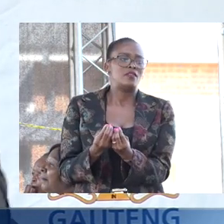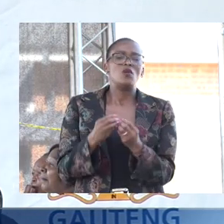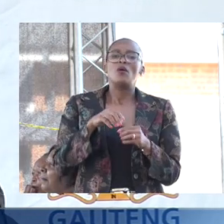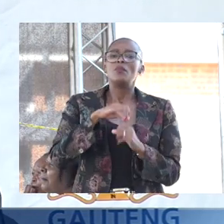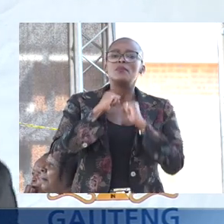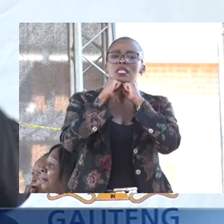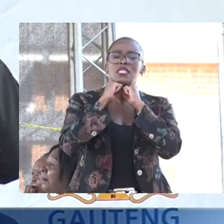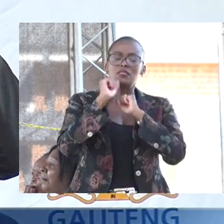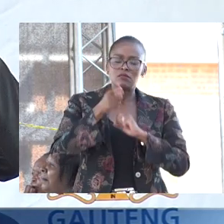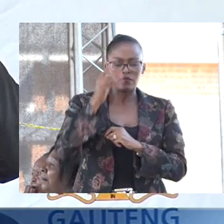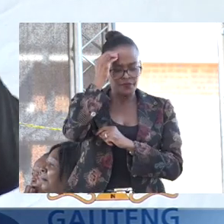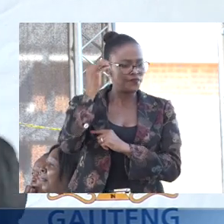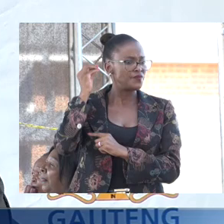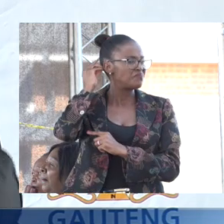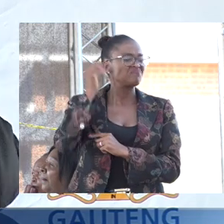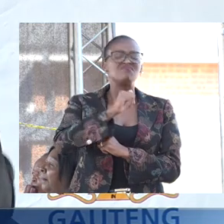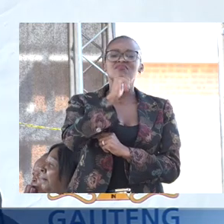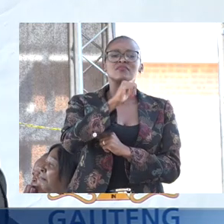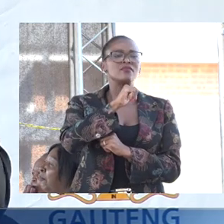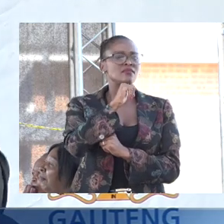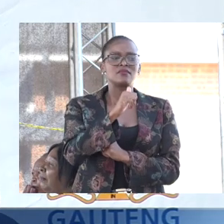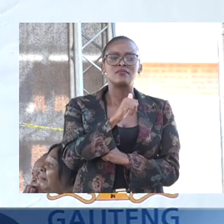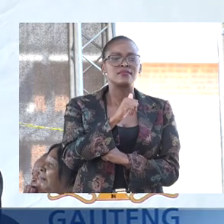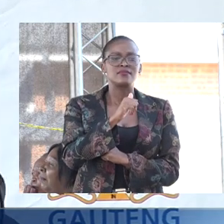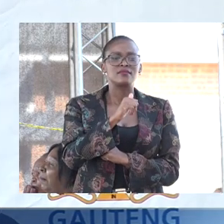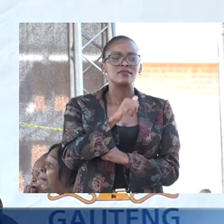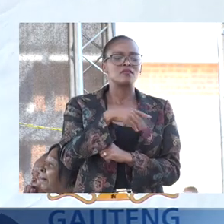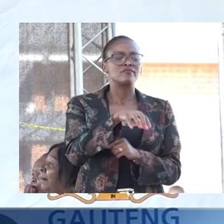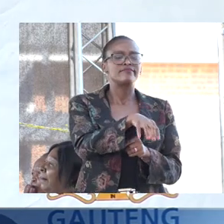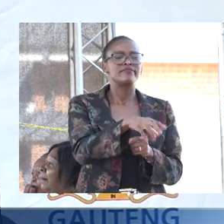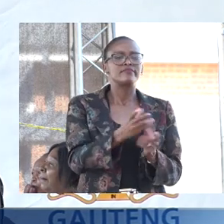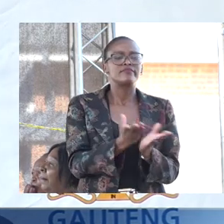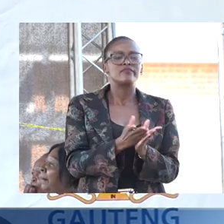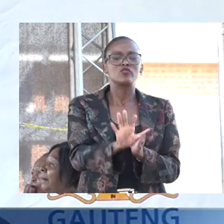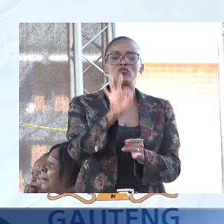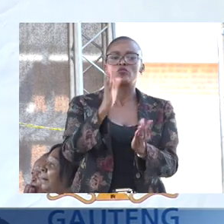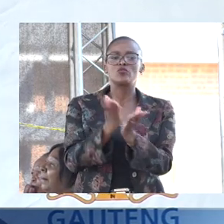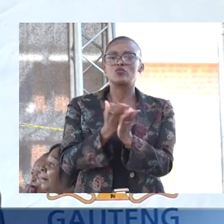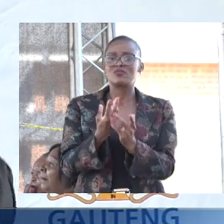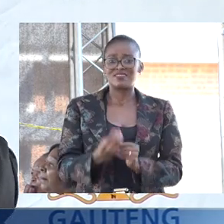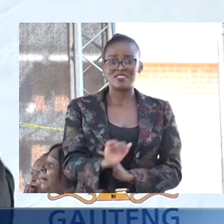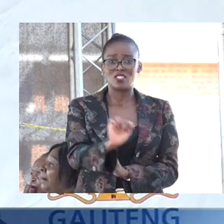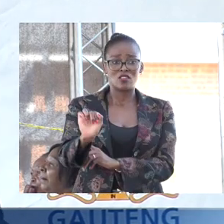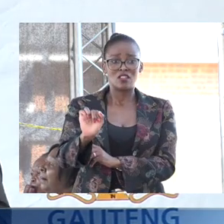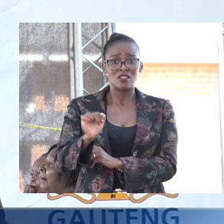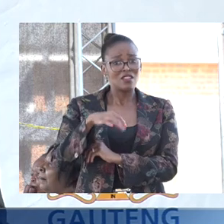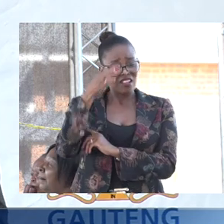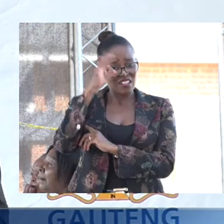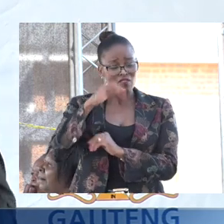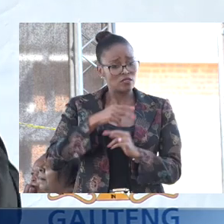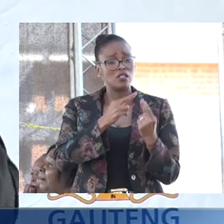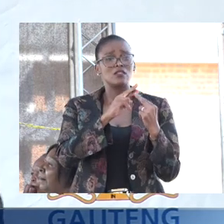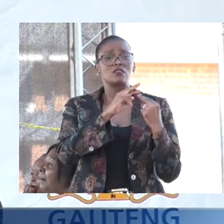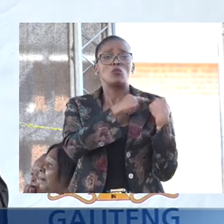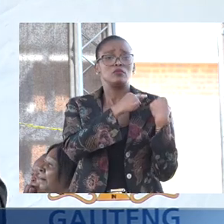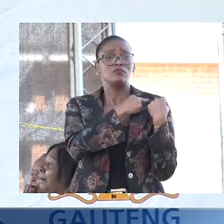to know that it does not matter where we would place your child. As a department, we are responsible